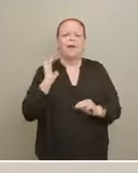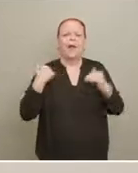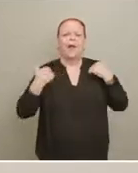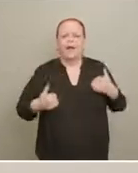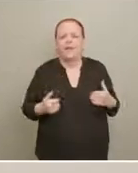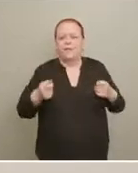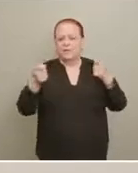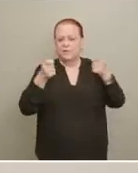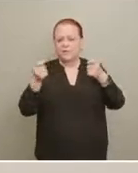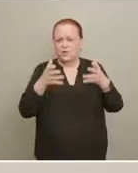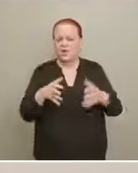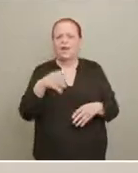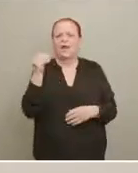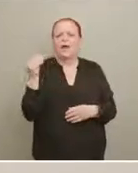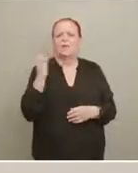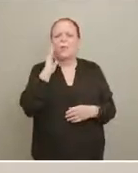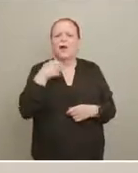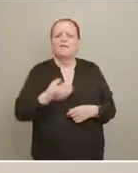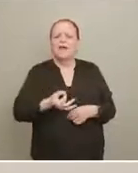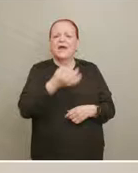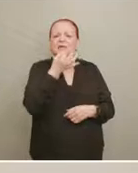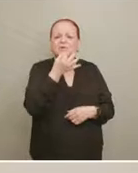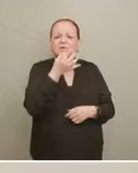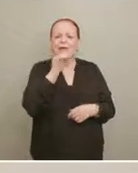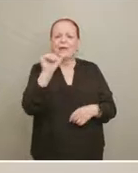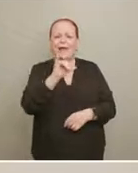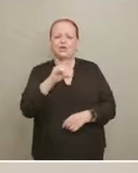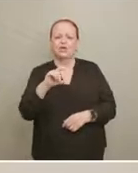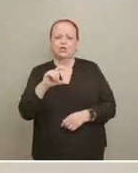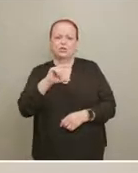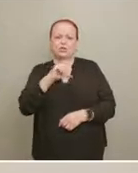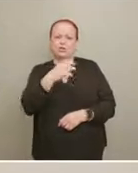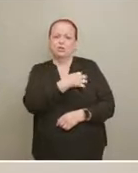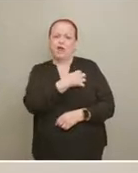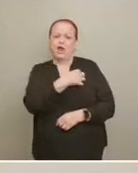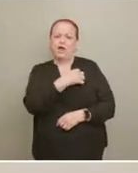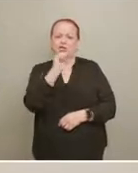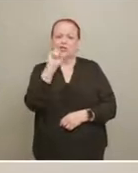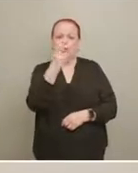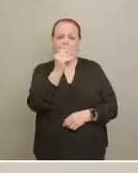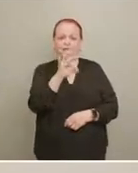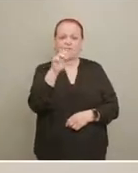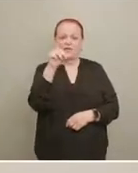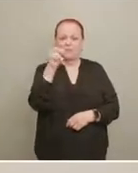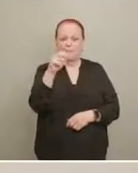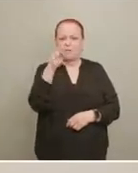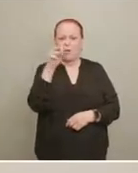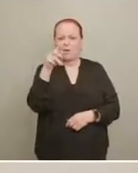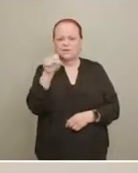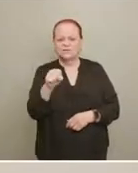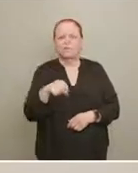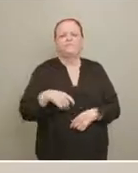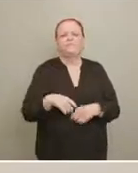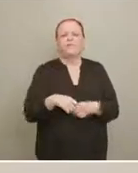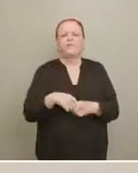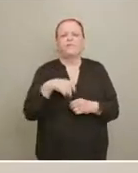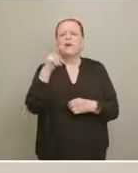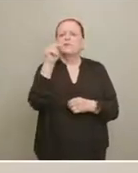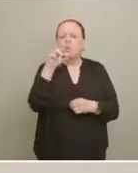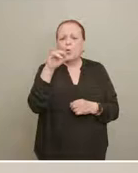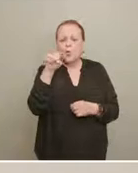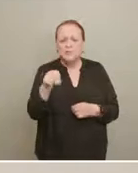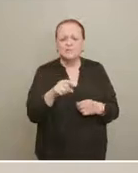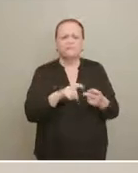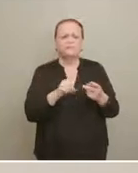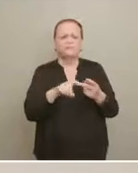Administration. We will have experts such as Sheriff Don Barnes, Assemblymember Cotty Petrie-Norris, Dr.